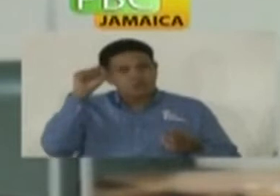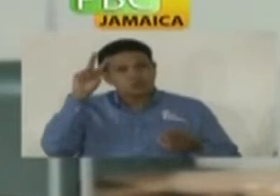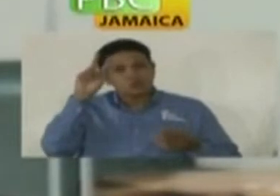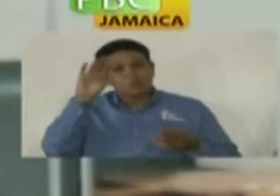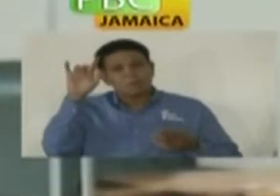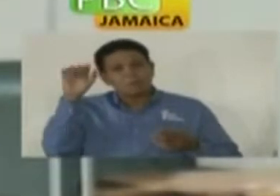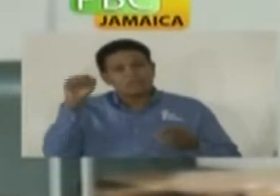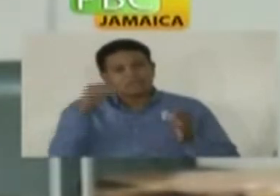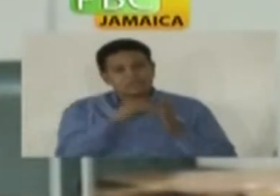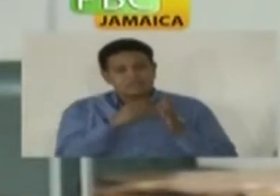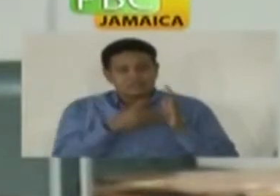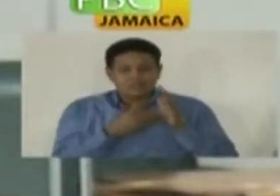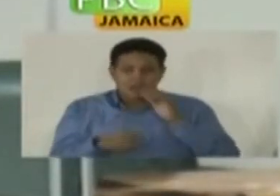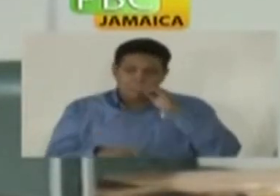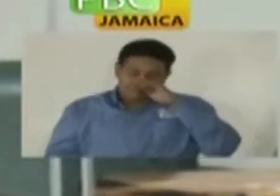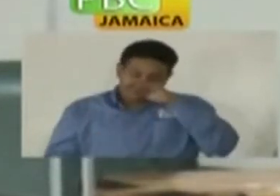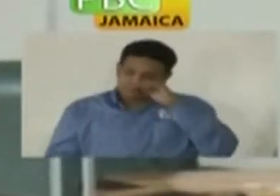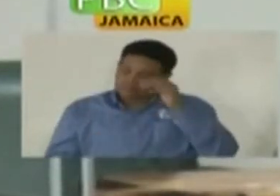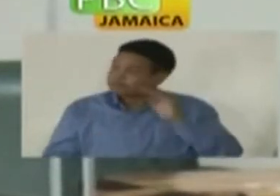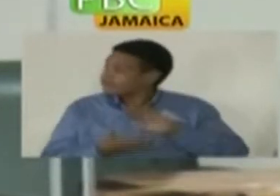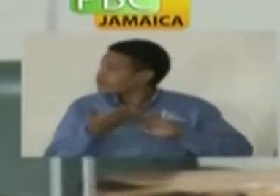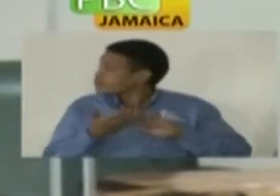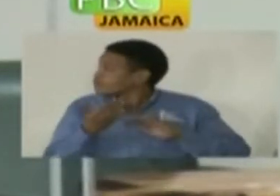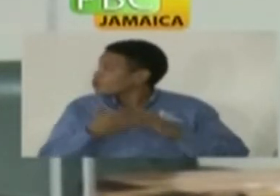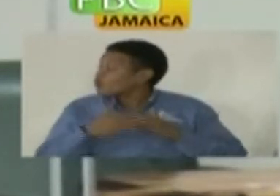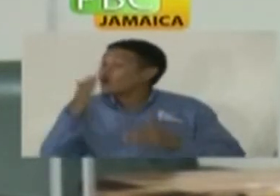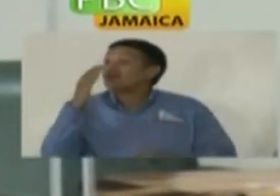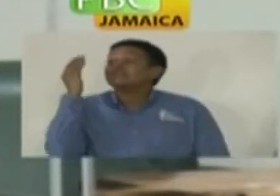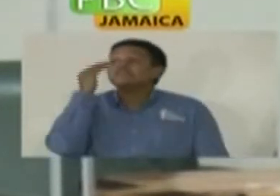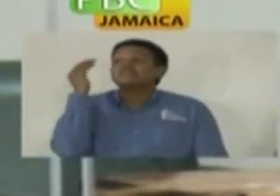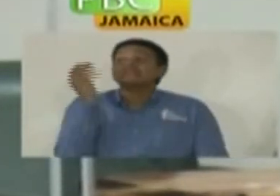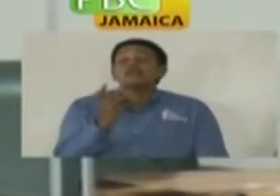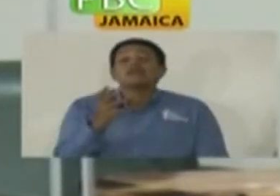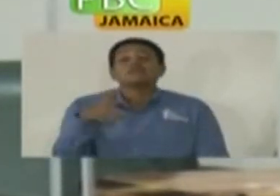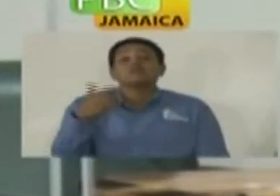bills. He goes on, save